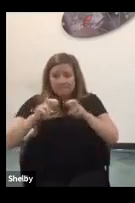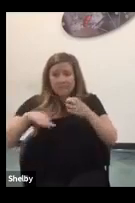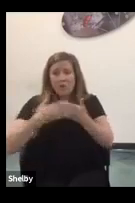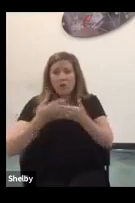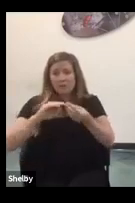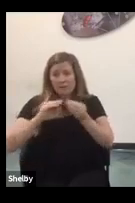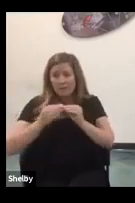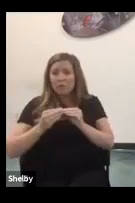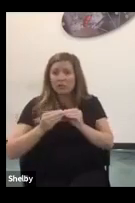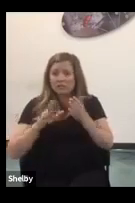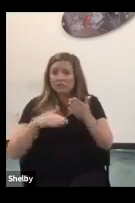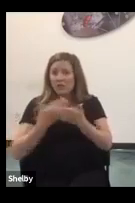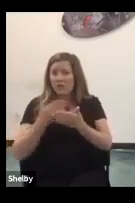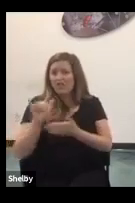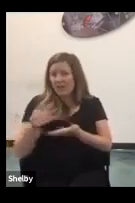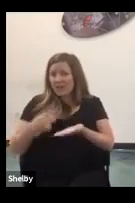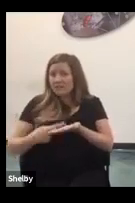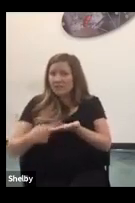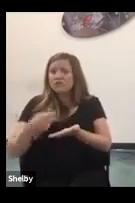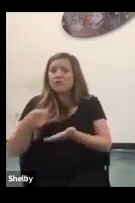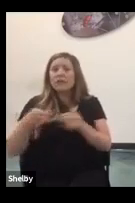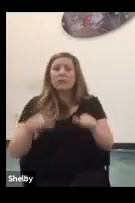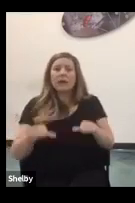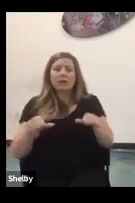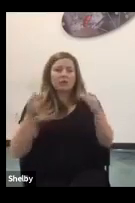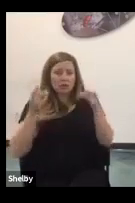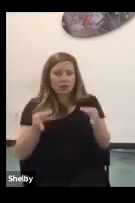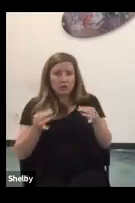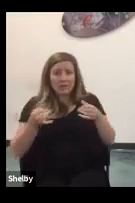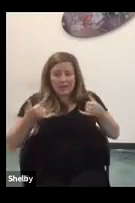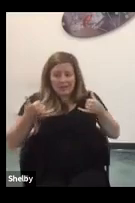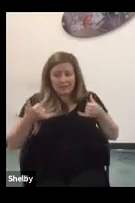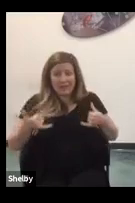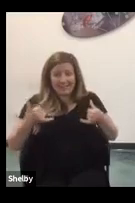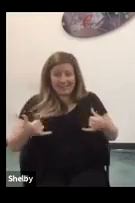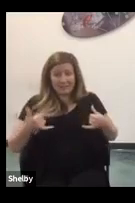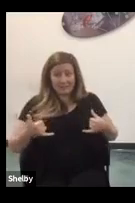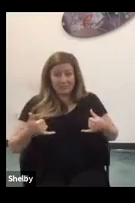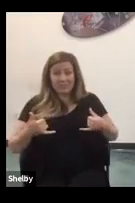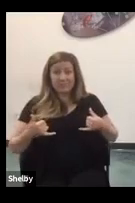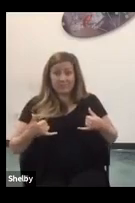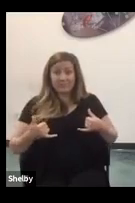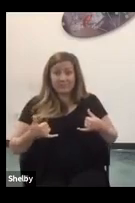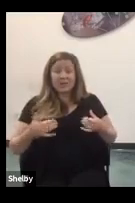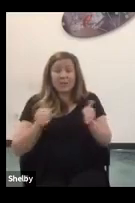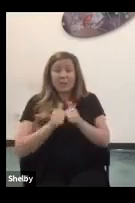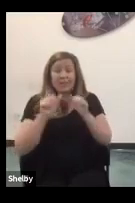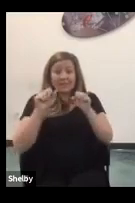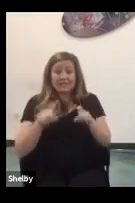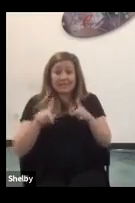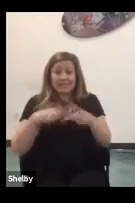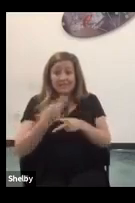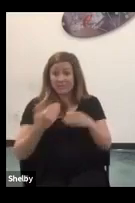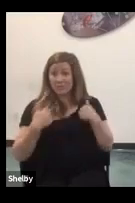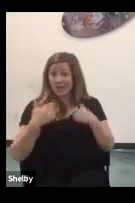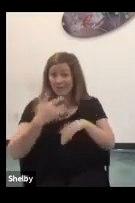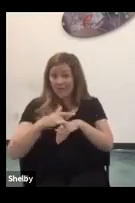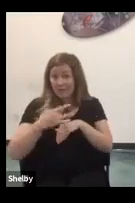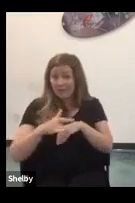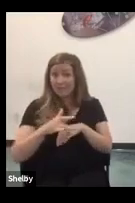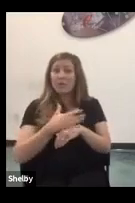really thoughtful discussions, they were able to determine that at this given time, given the test types that we have available and